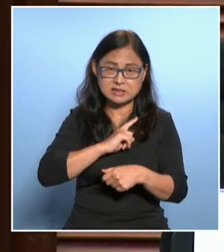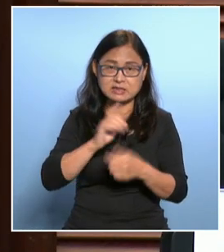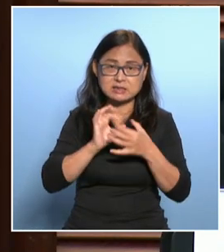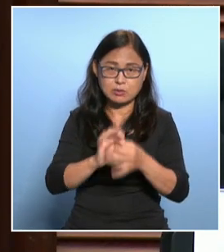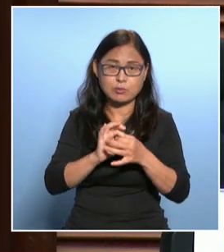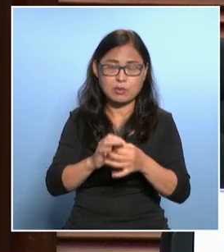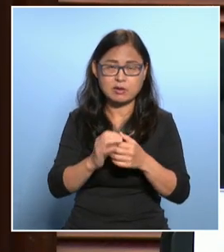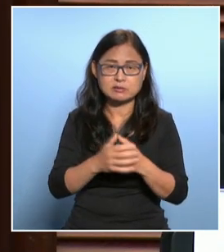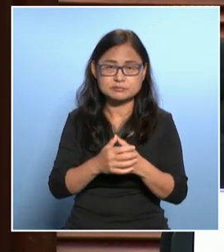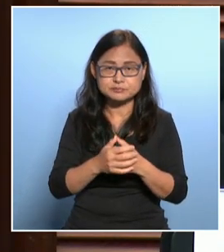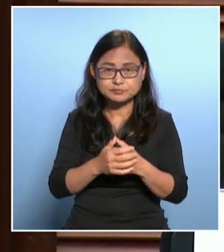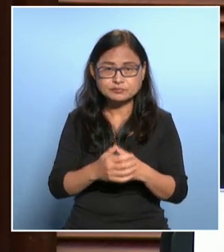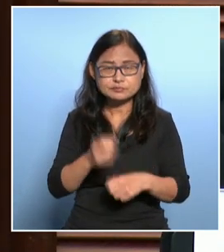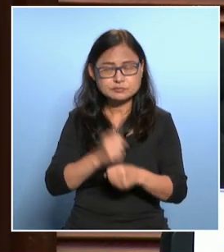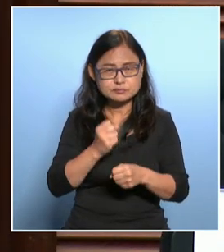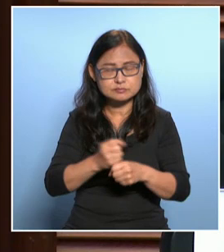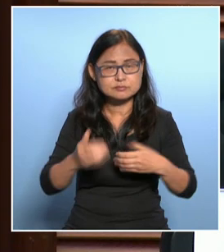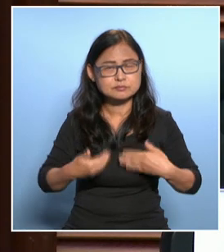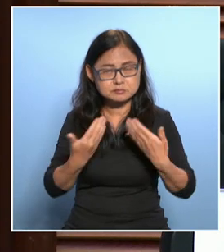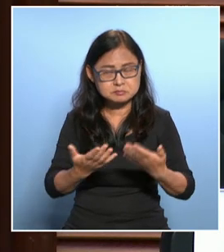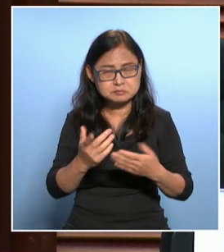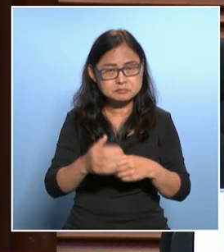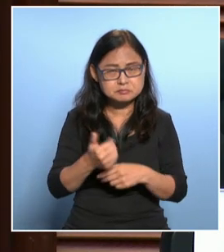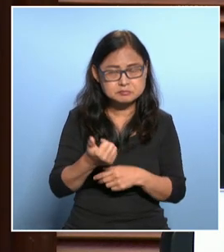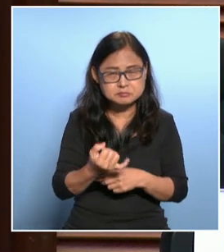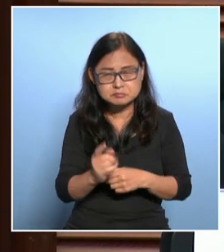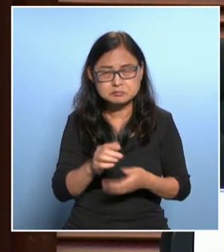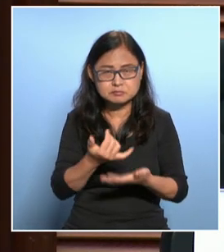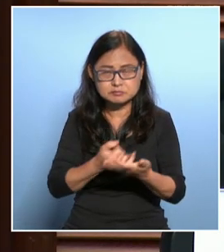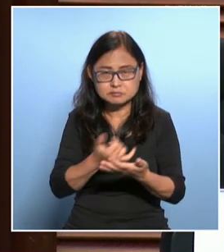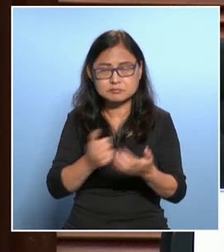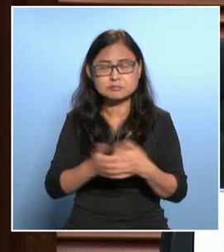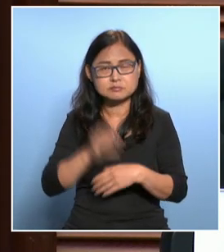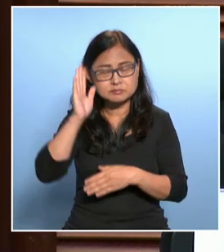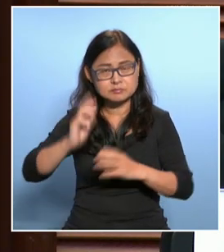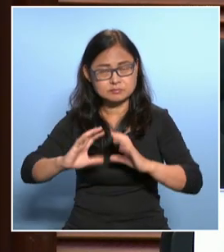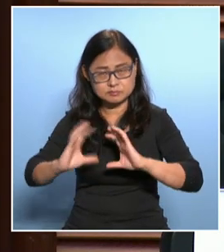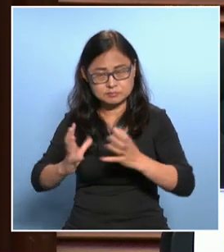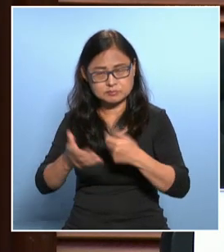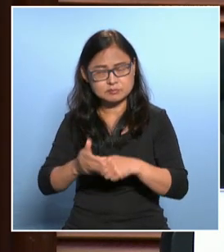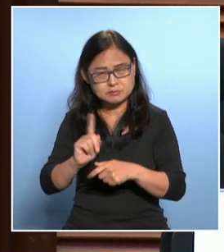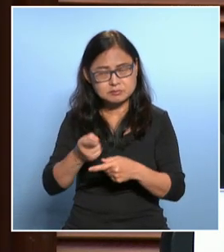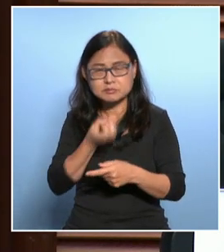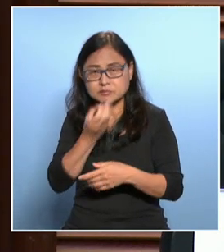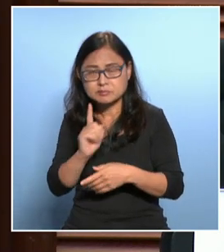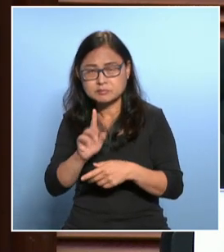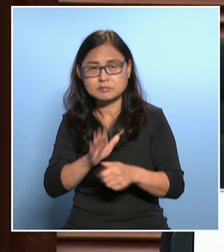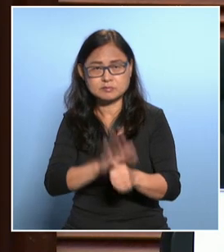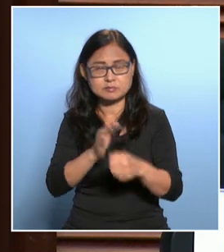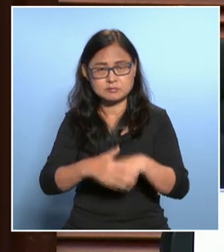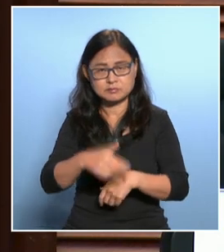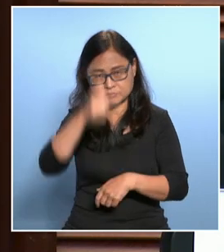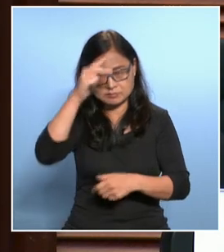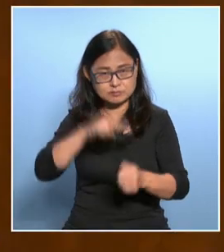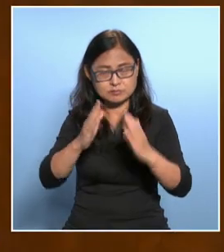and the HA has been advised to manage their performance indicators. We hope that through